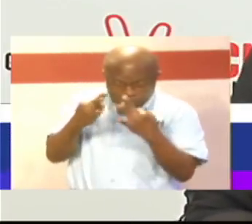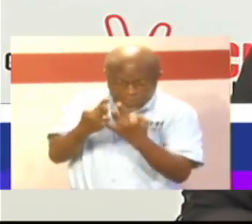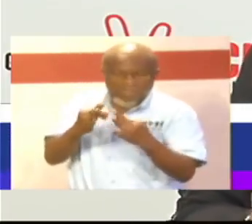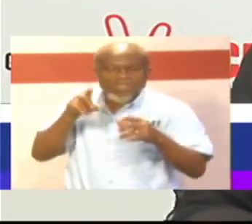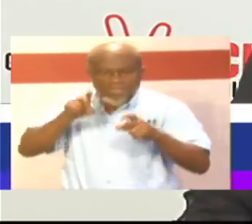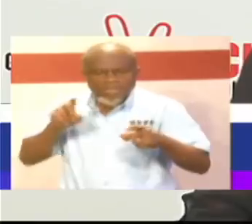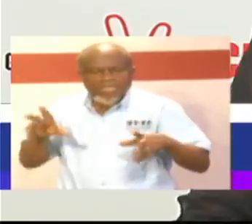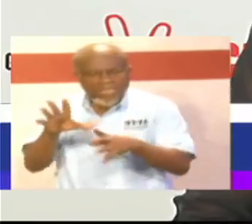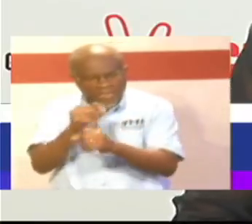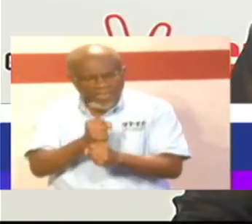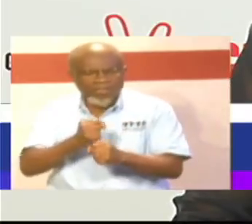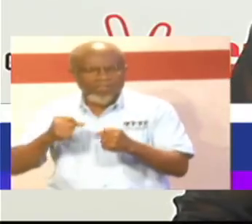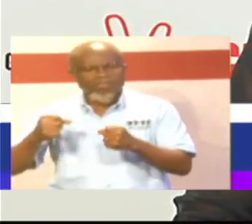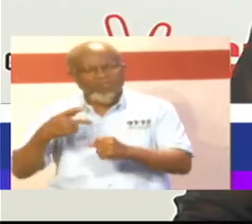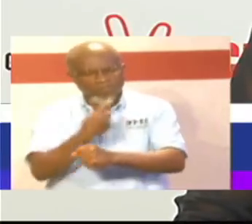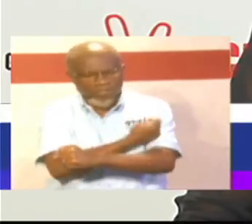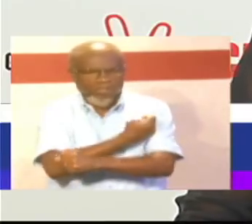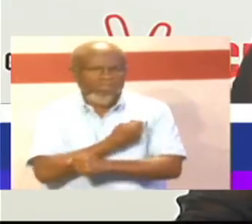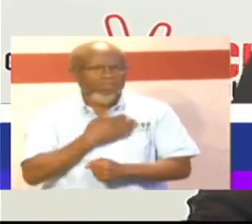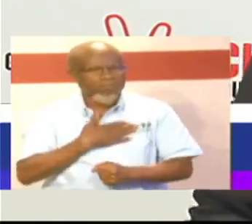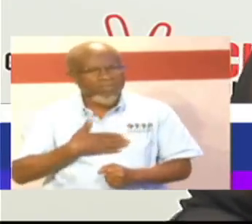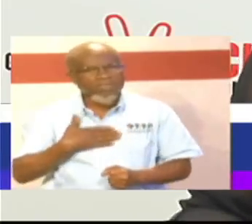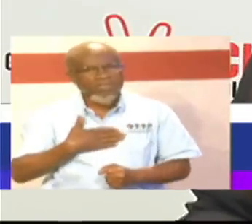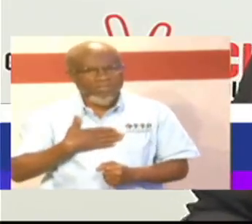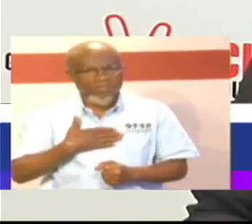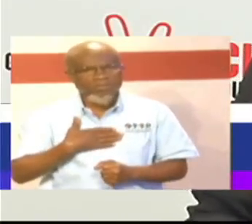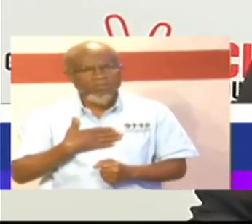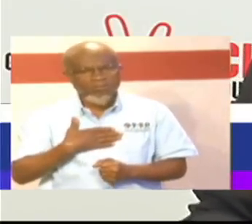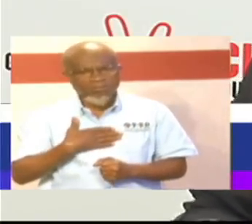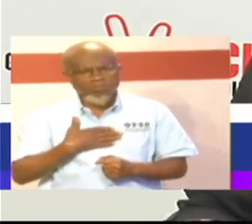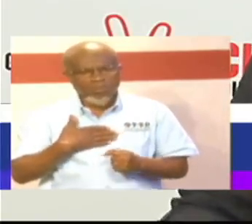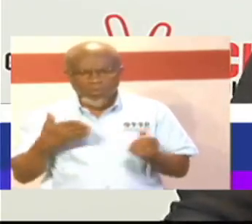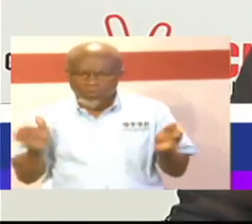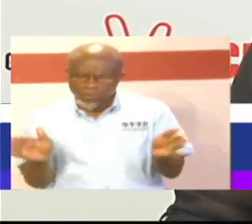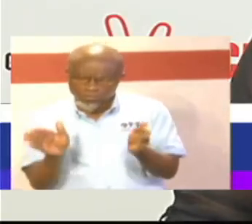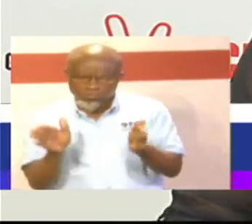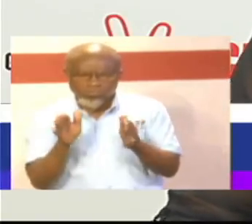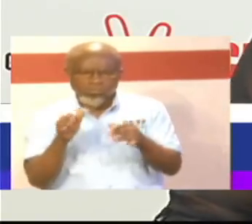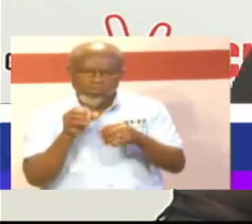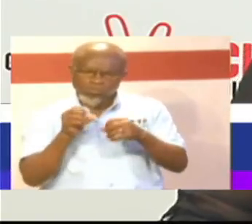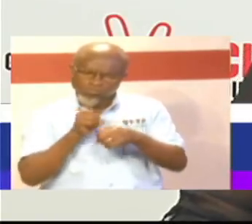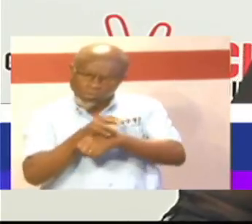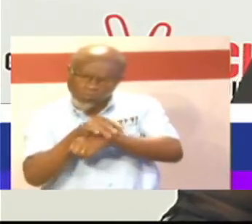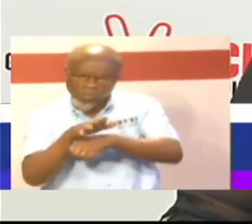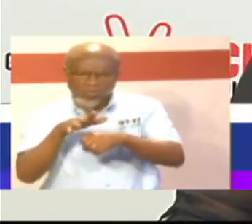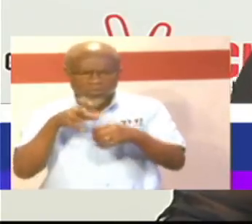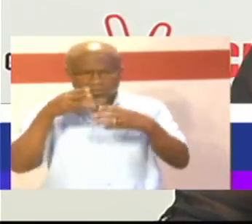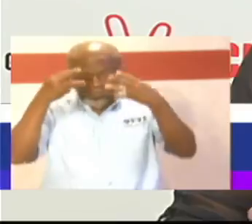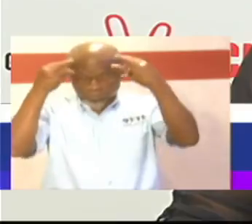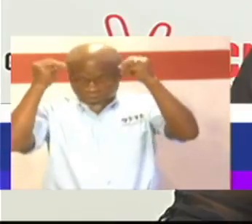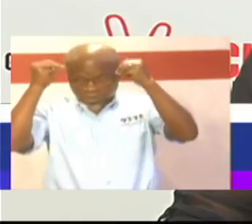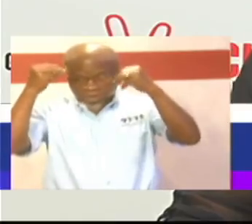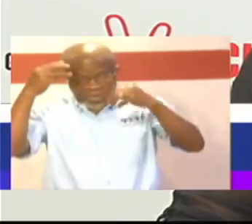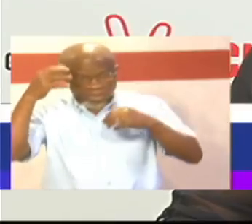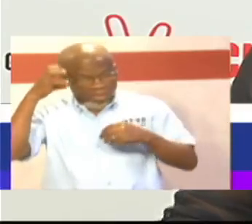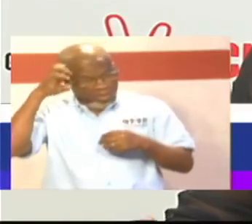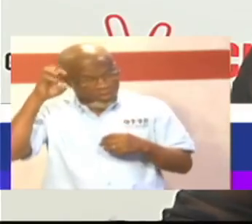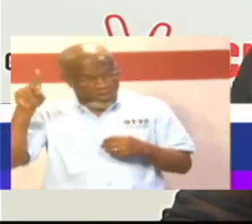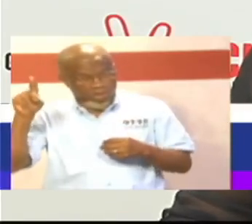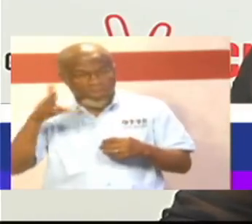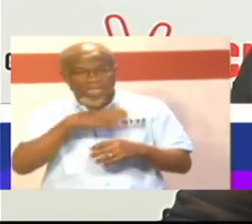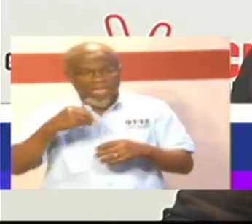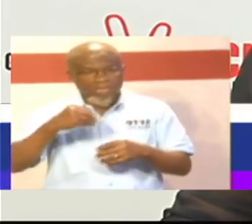monitor the situation via the County Medical Officers of Health and through the Ministry of Education. Your second question pertained to the